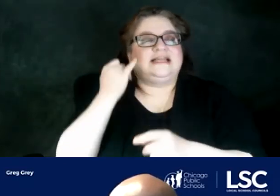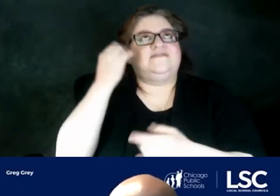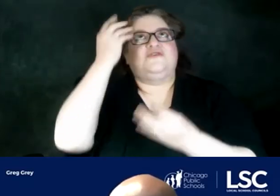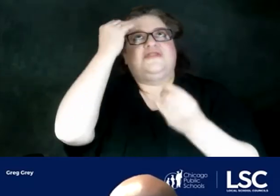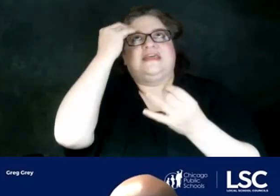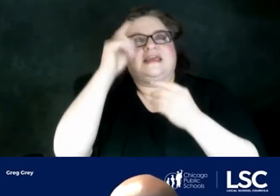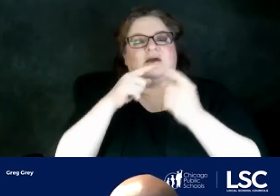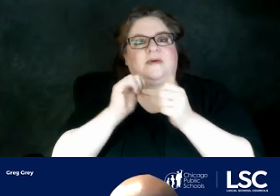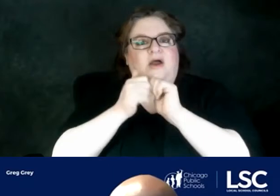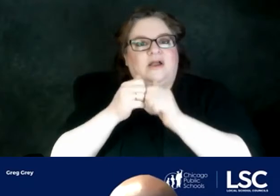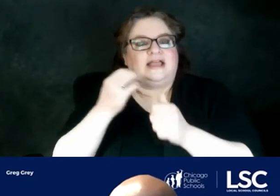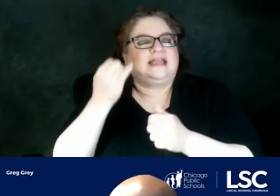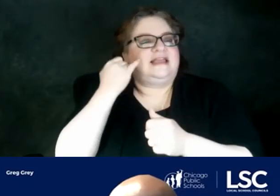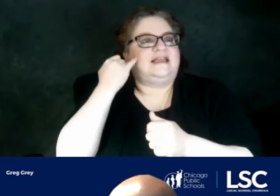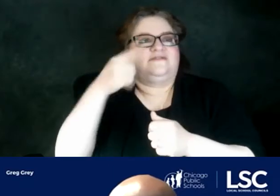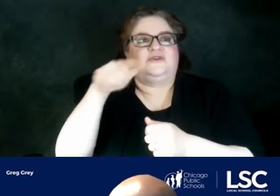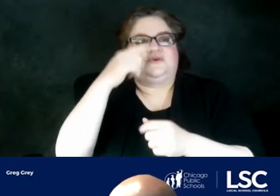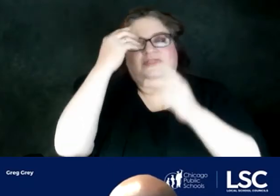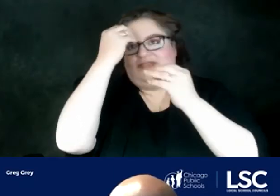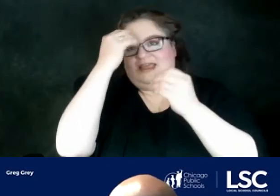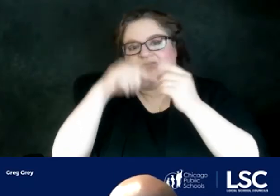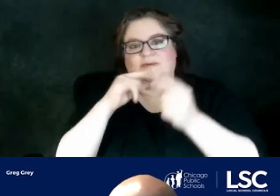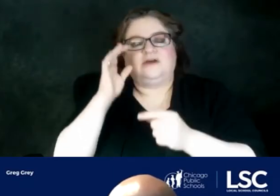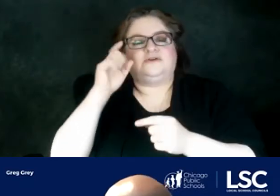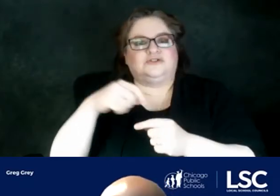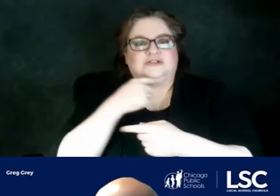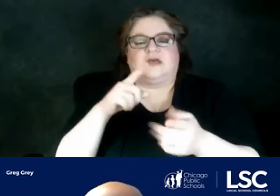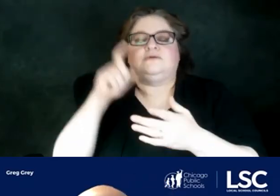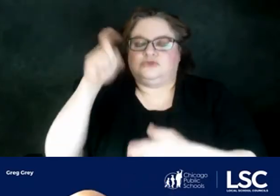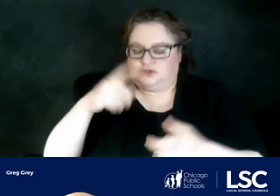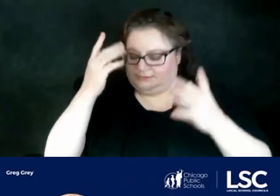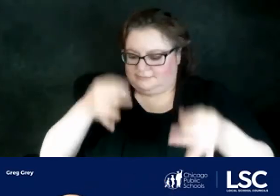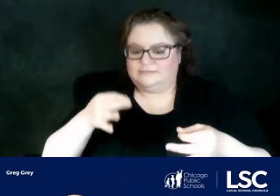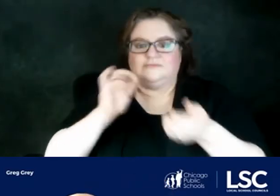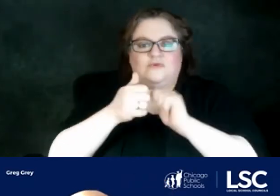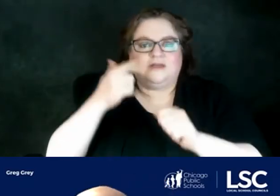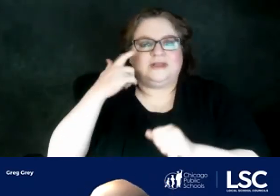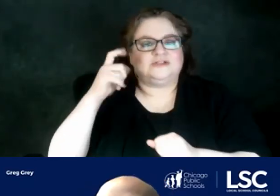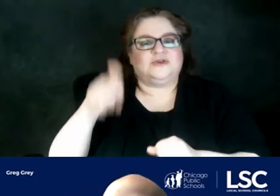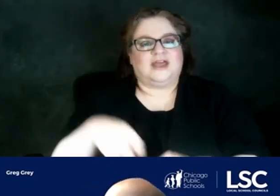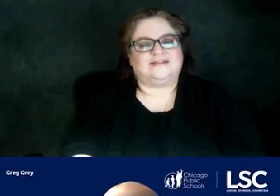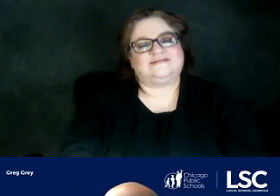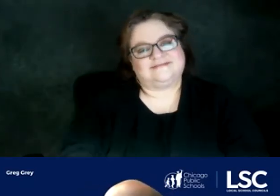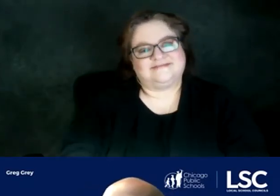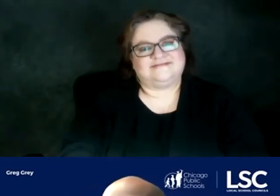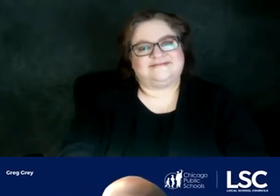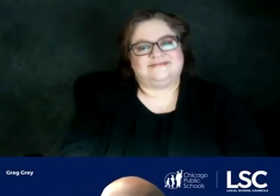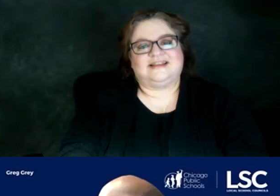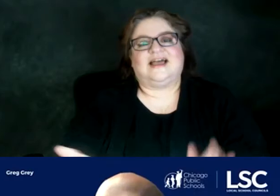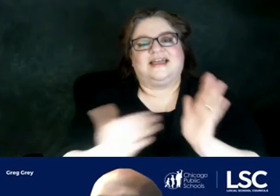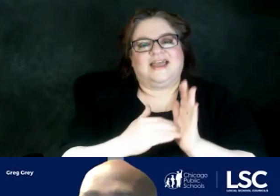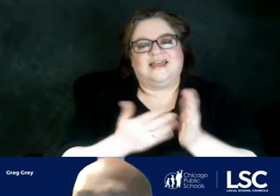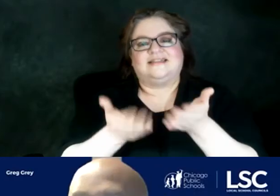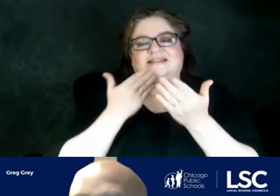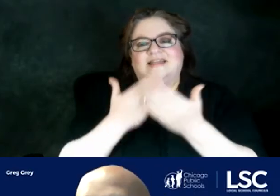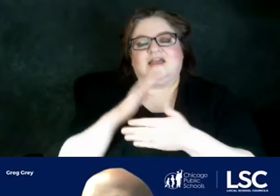running, right? If you're even thinking about it, that should tell you that you should run because you care, right? So once again, thank you for